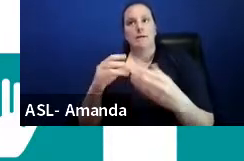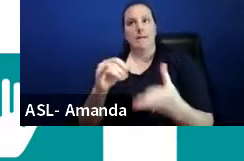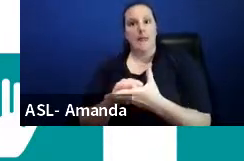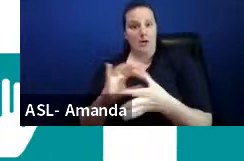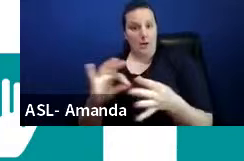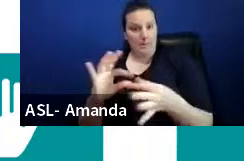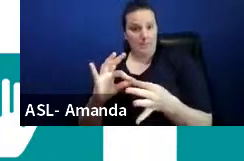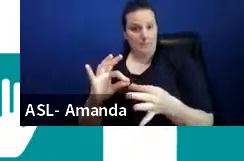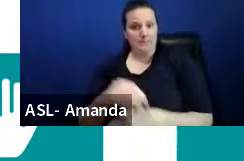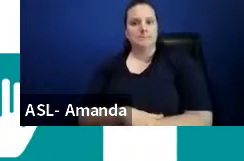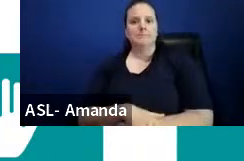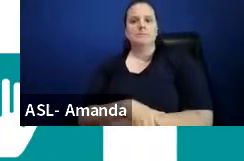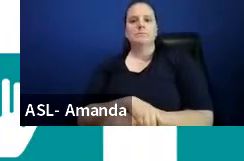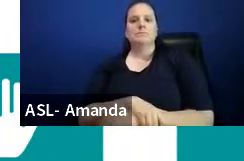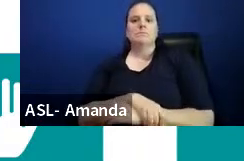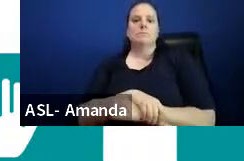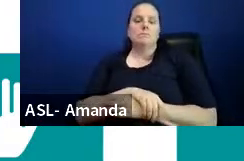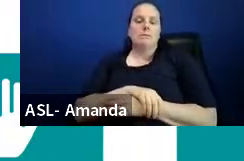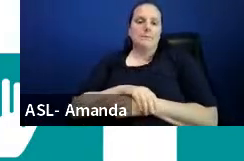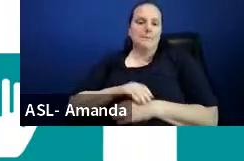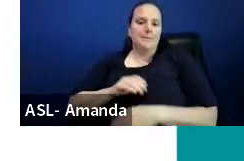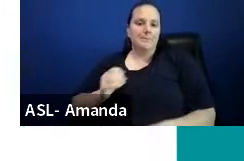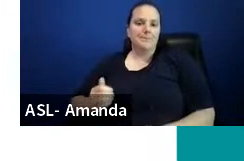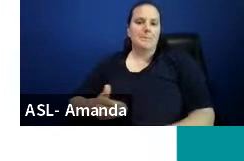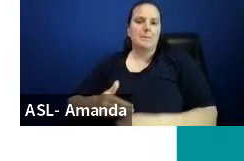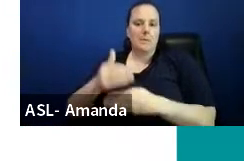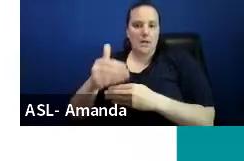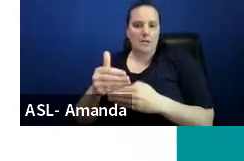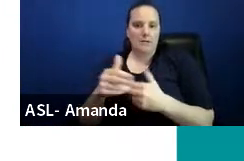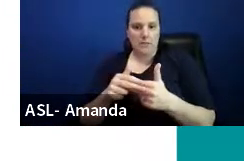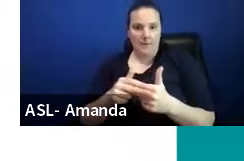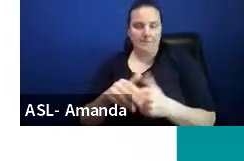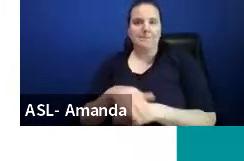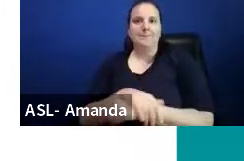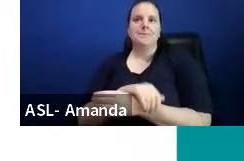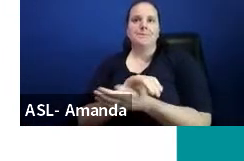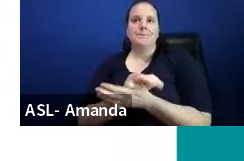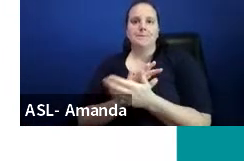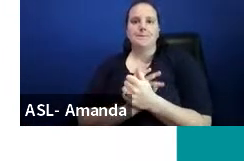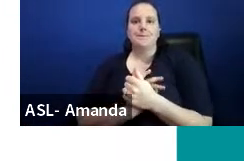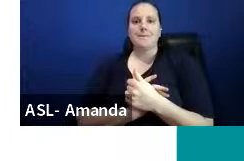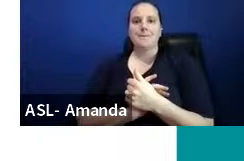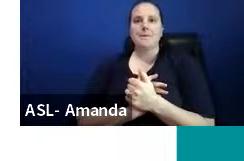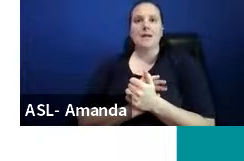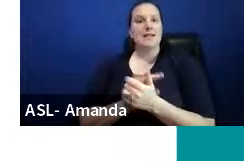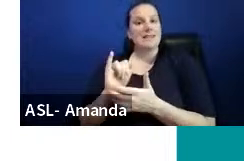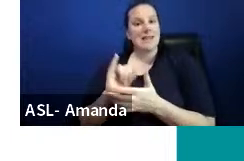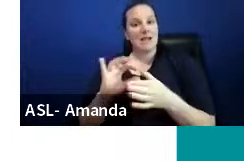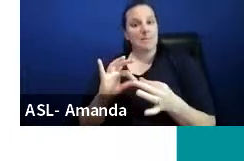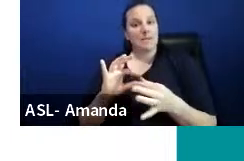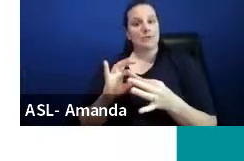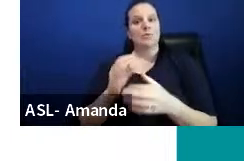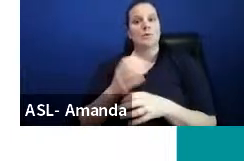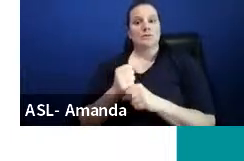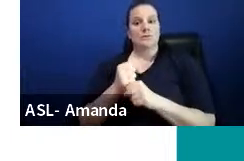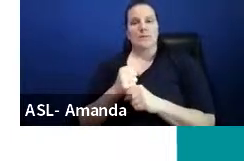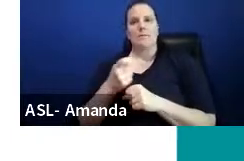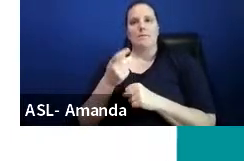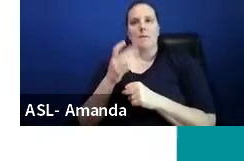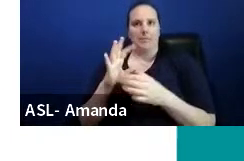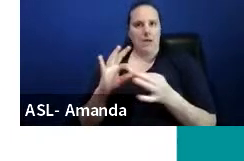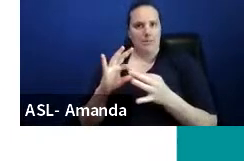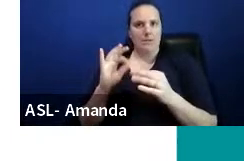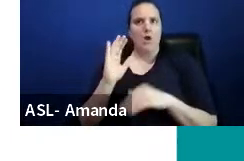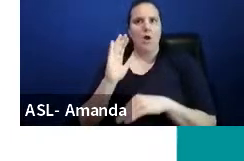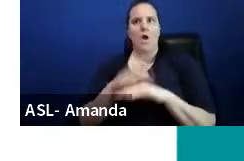All right, next slide. As I mentioned, we did receive some public comment